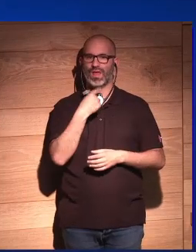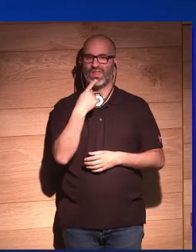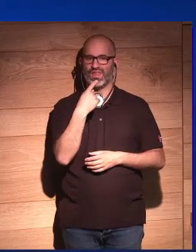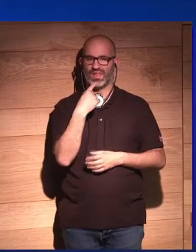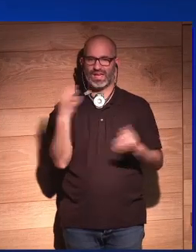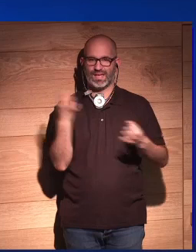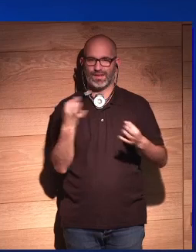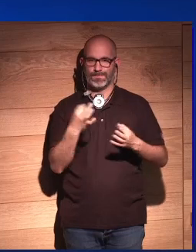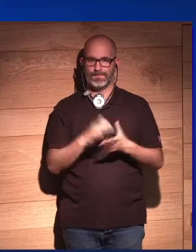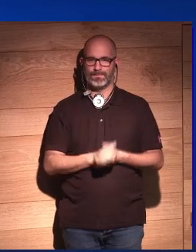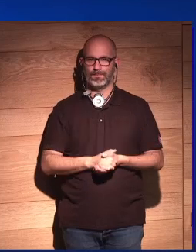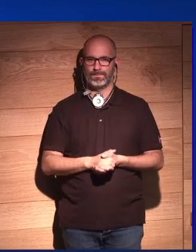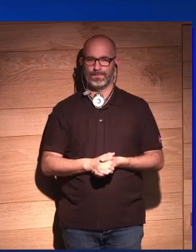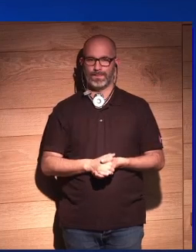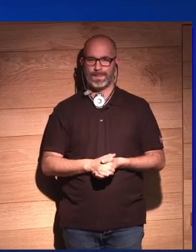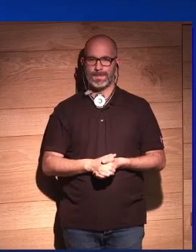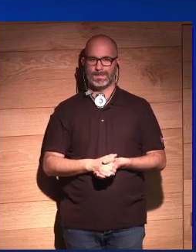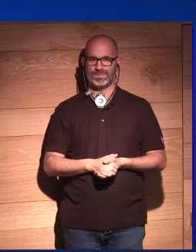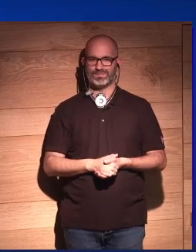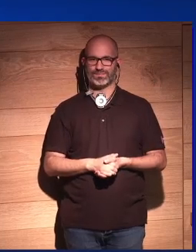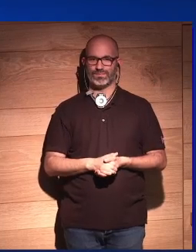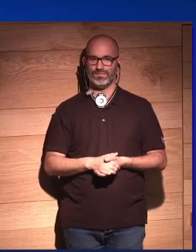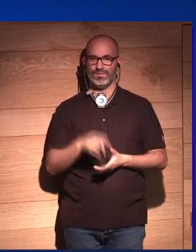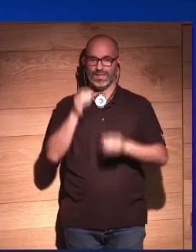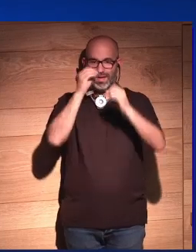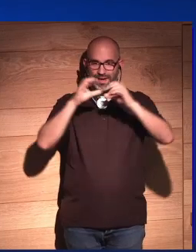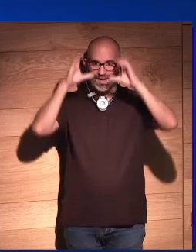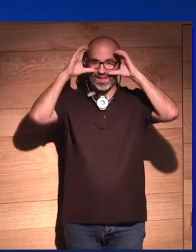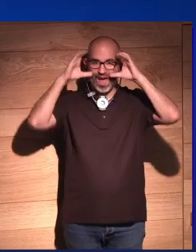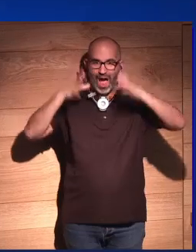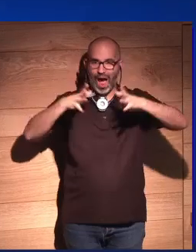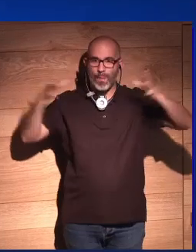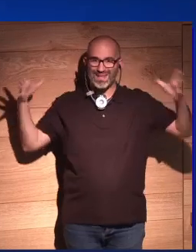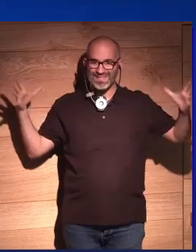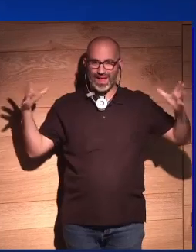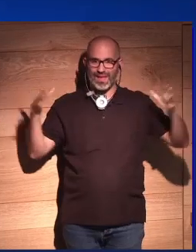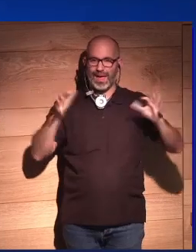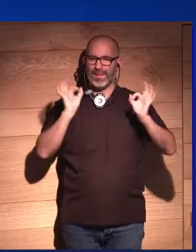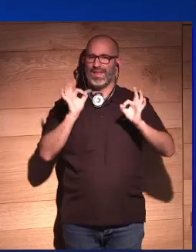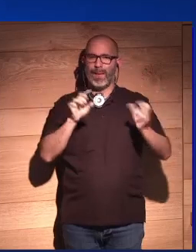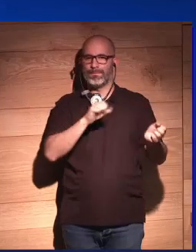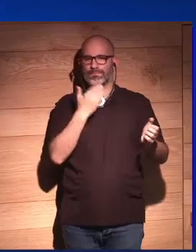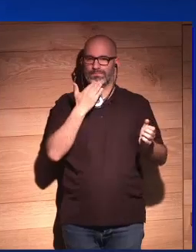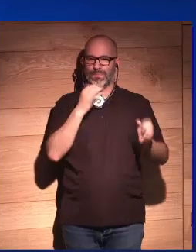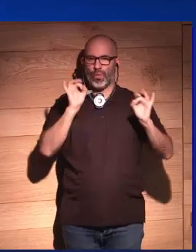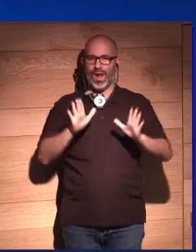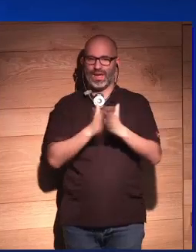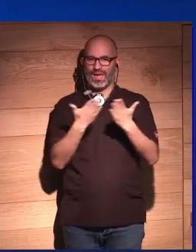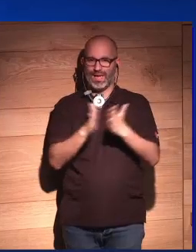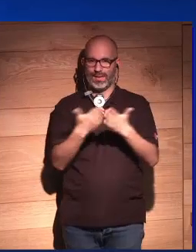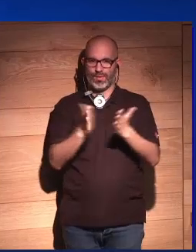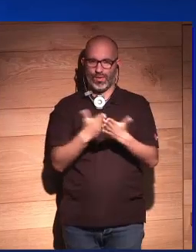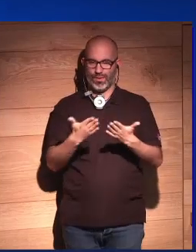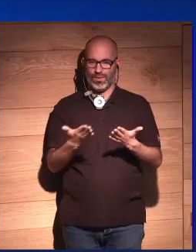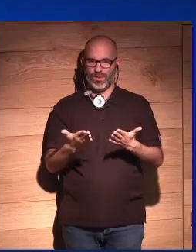original AR is literature and the original AI is a baby. You know, these are dynamics in our life that we've